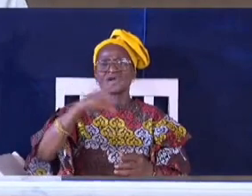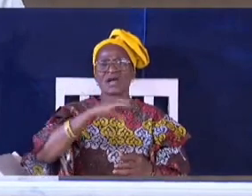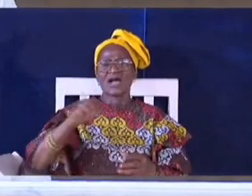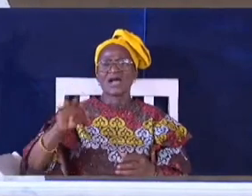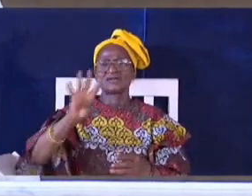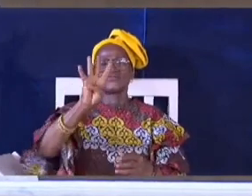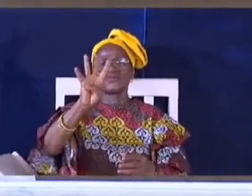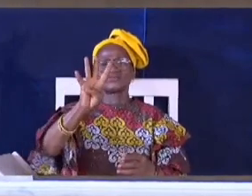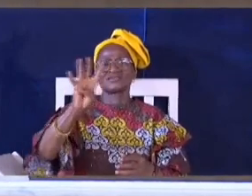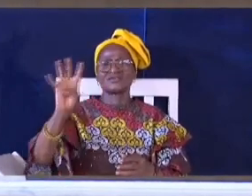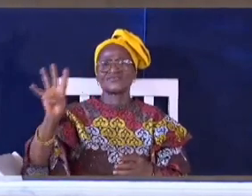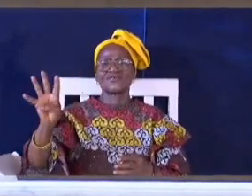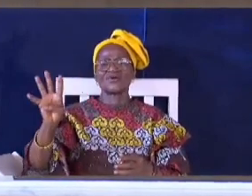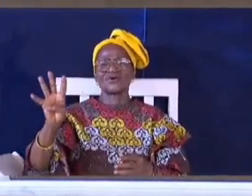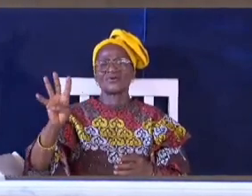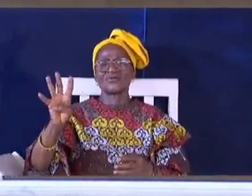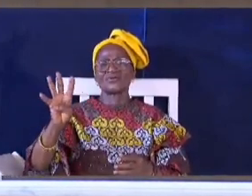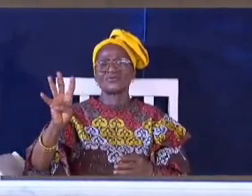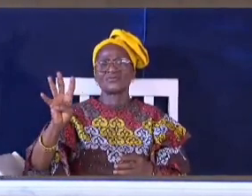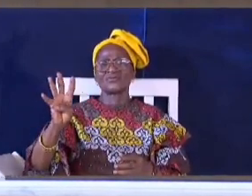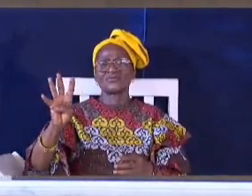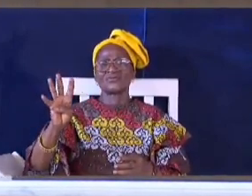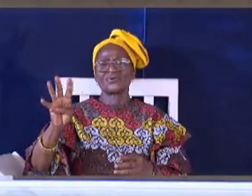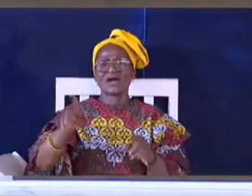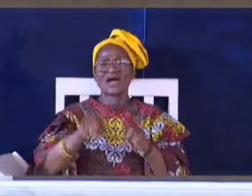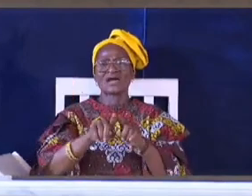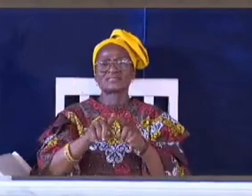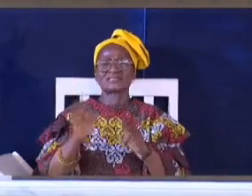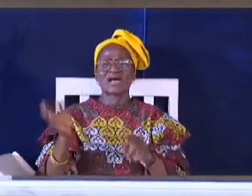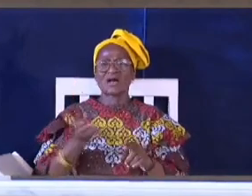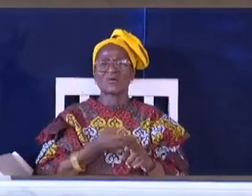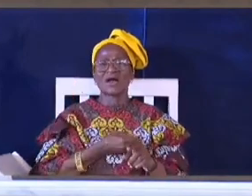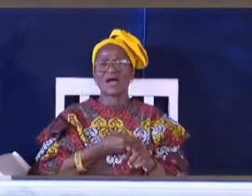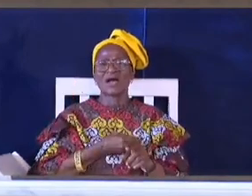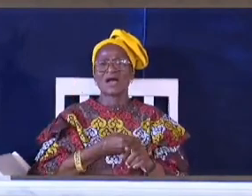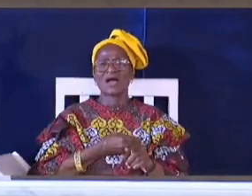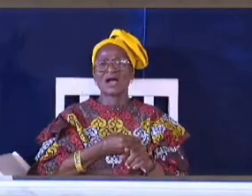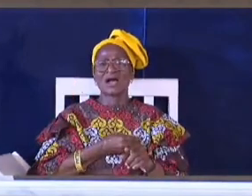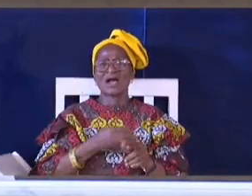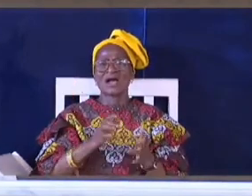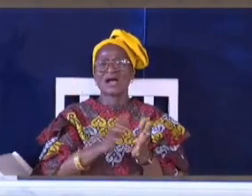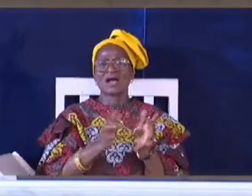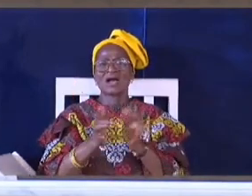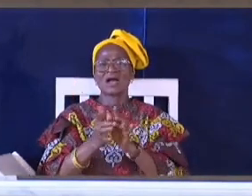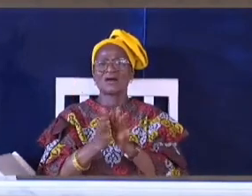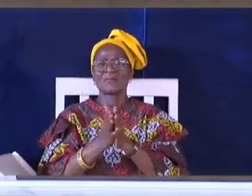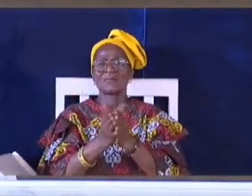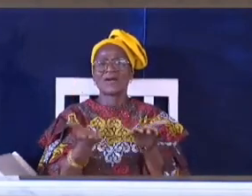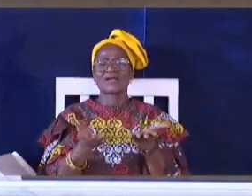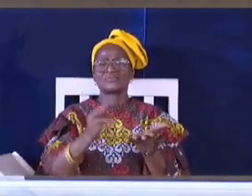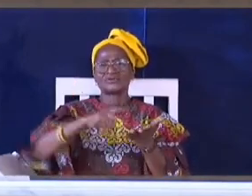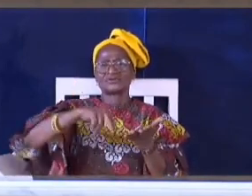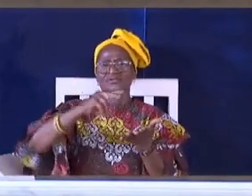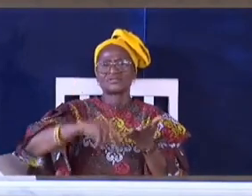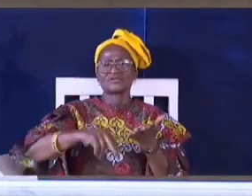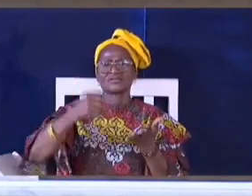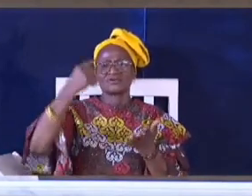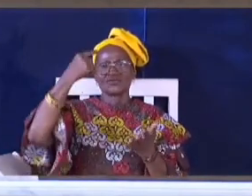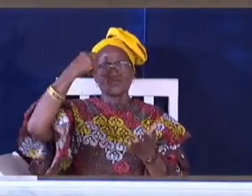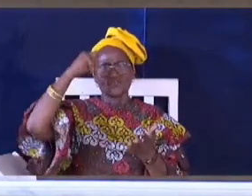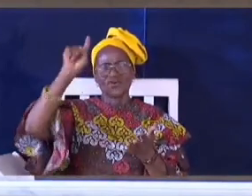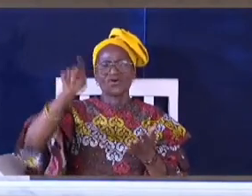and 44 as our opening text for this